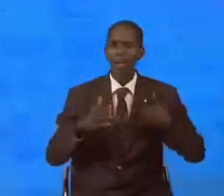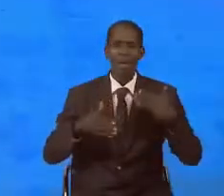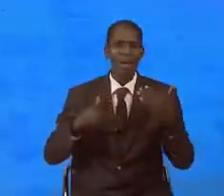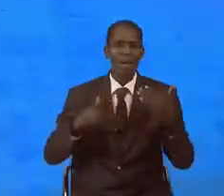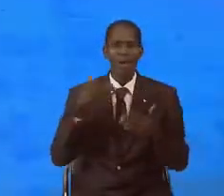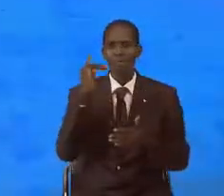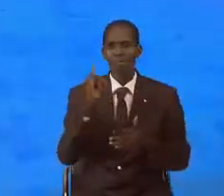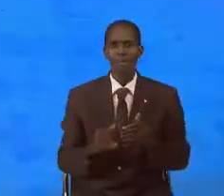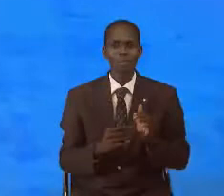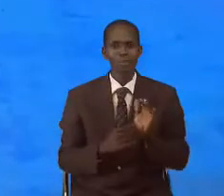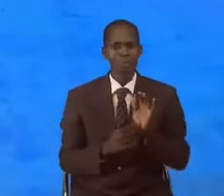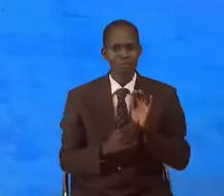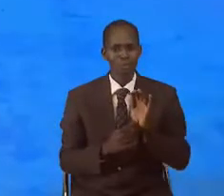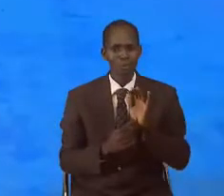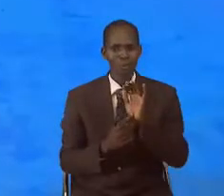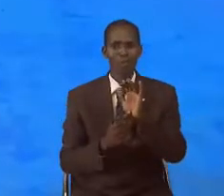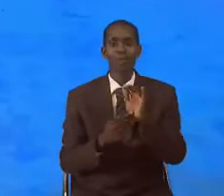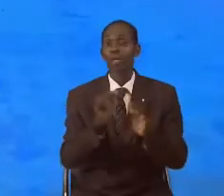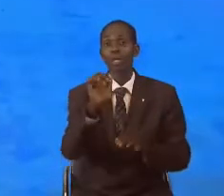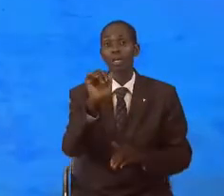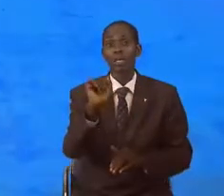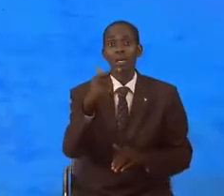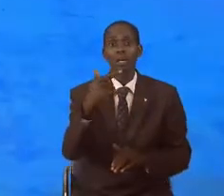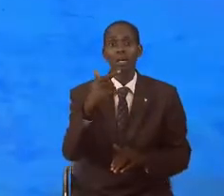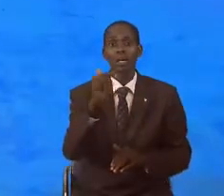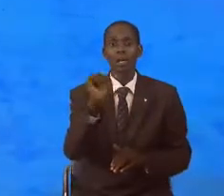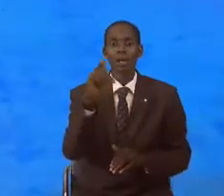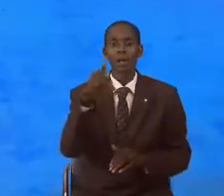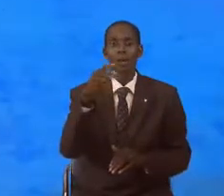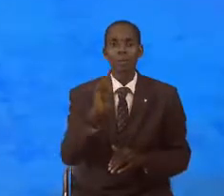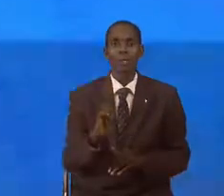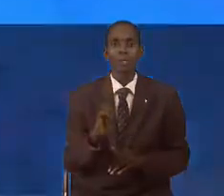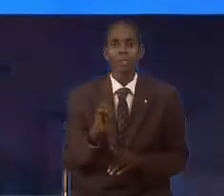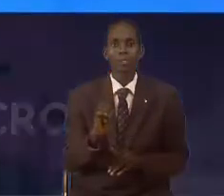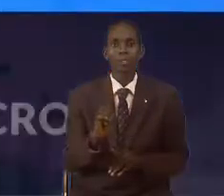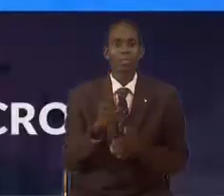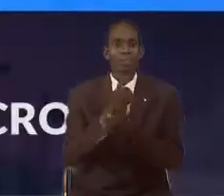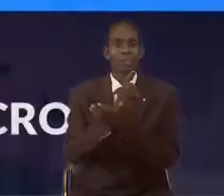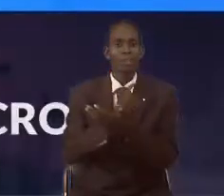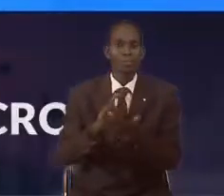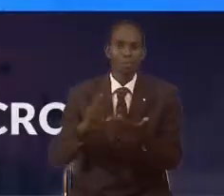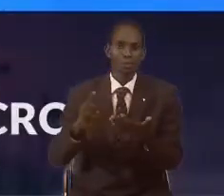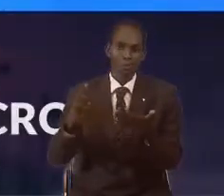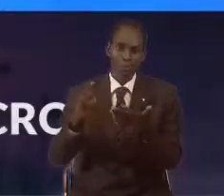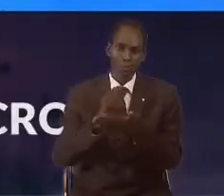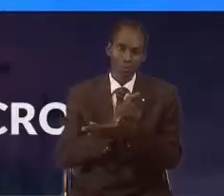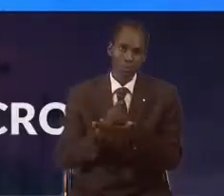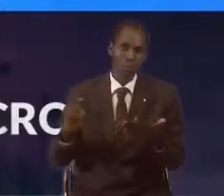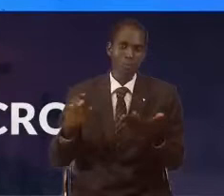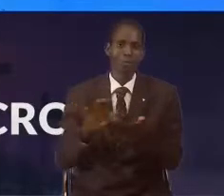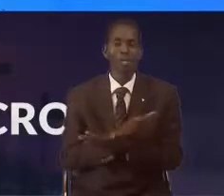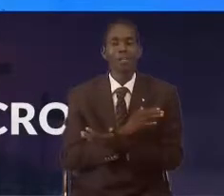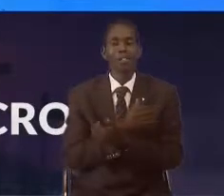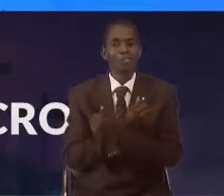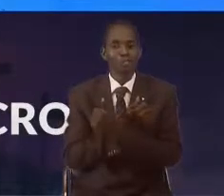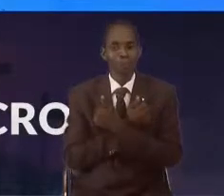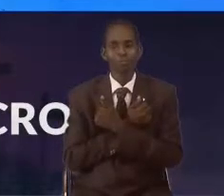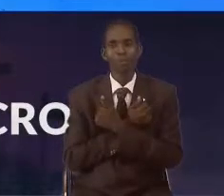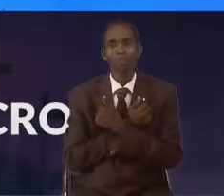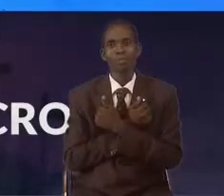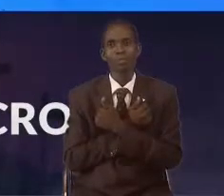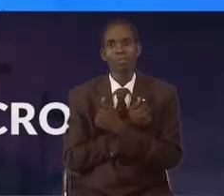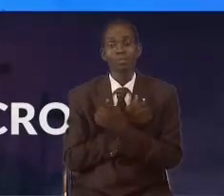today. Number one, agape love demonstrated on the cross. That word agape